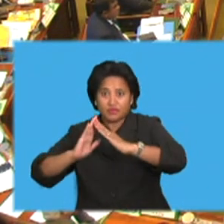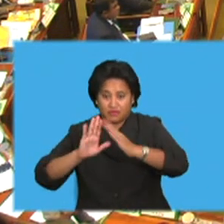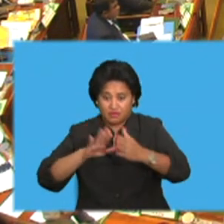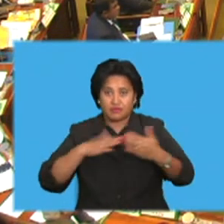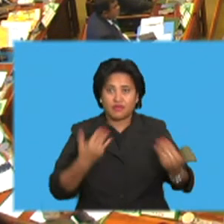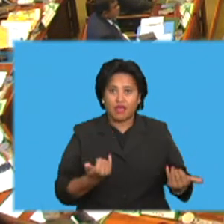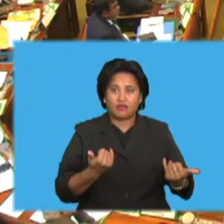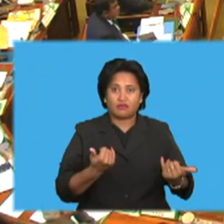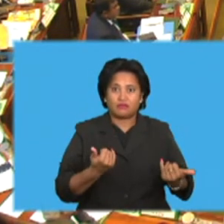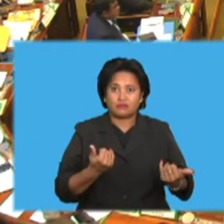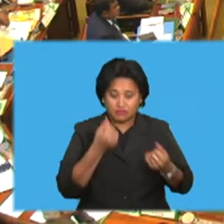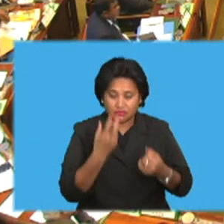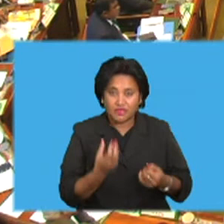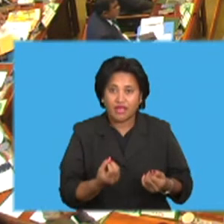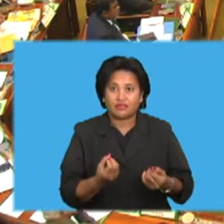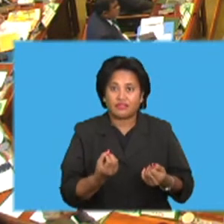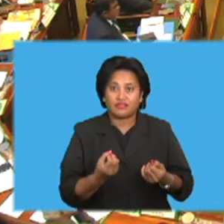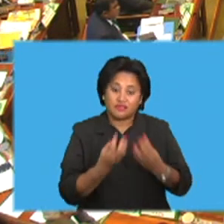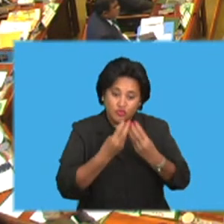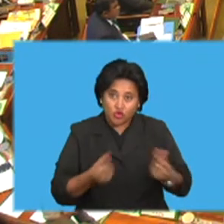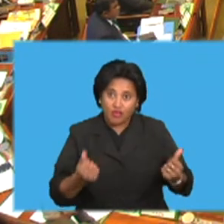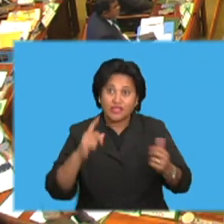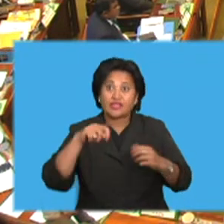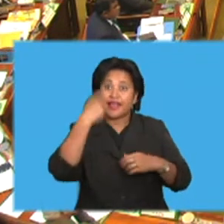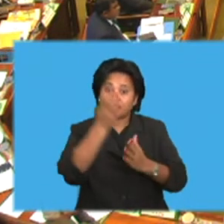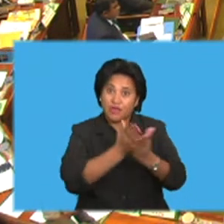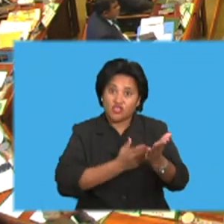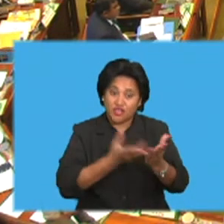will be systematically addressed in the next proposed budget?